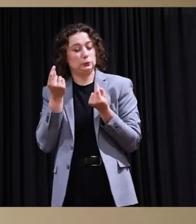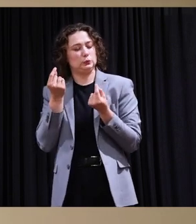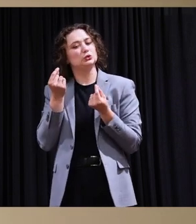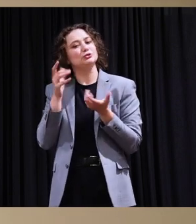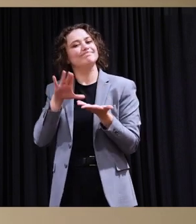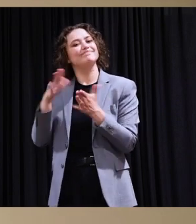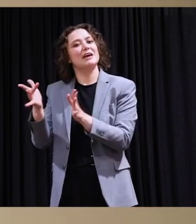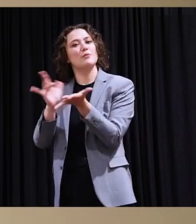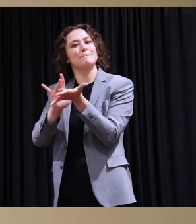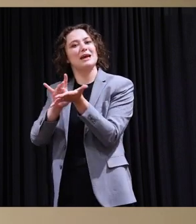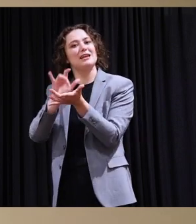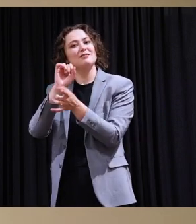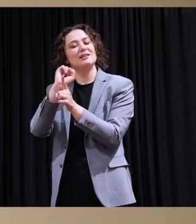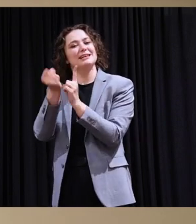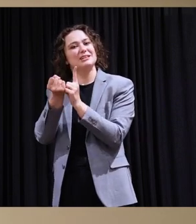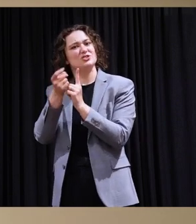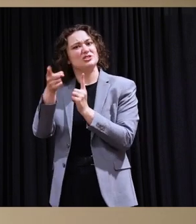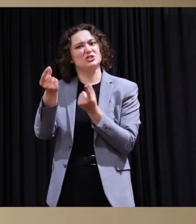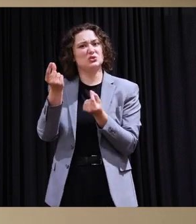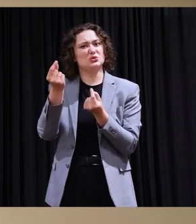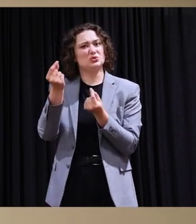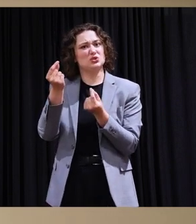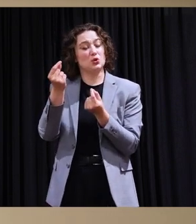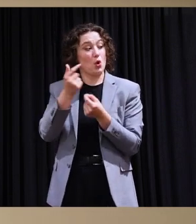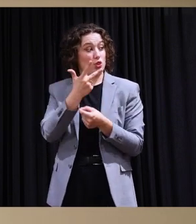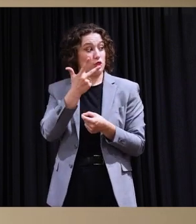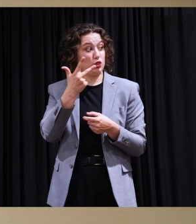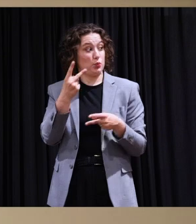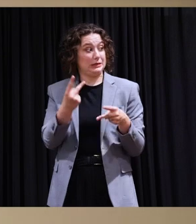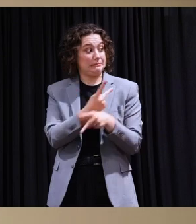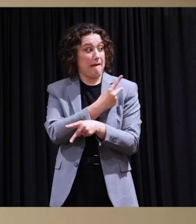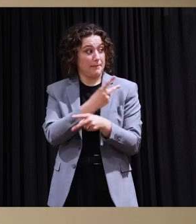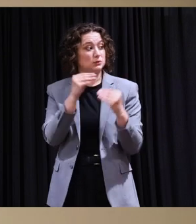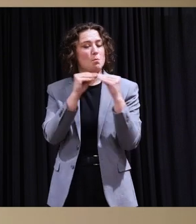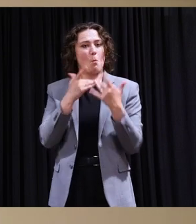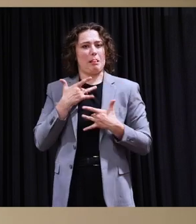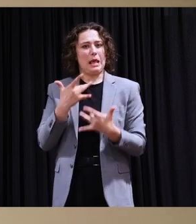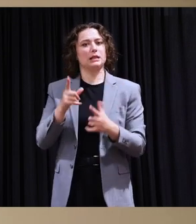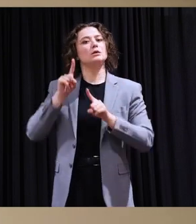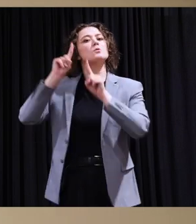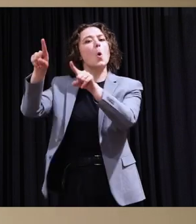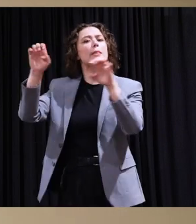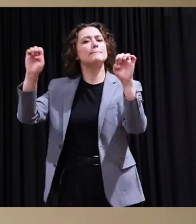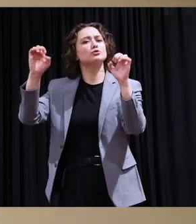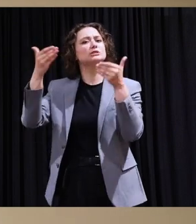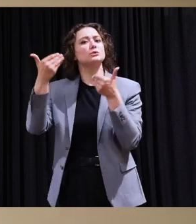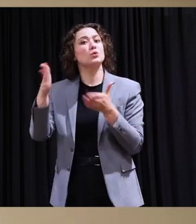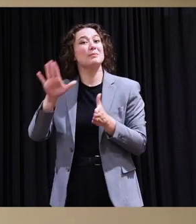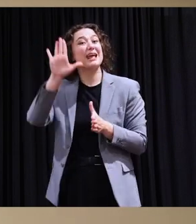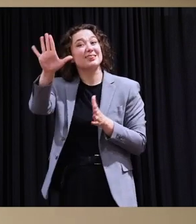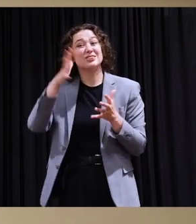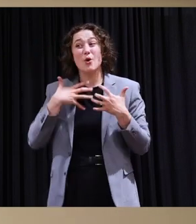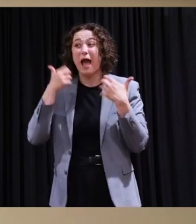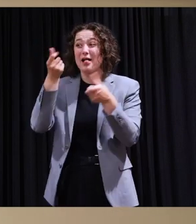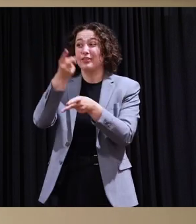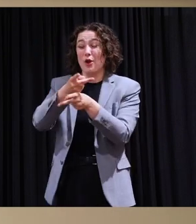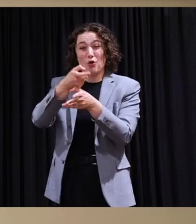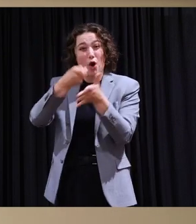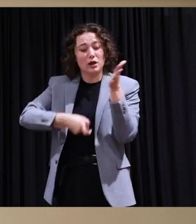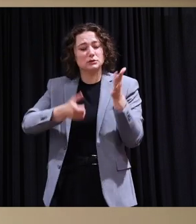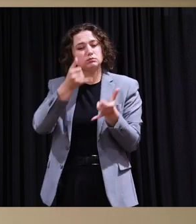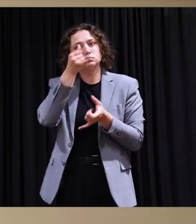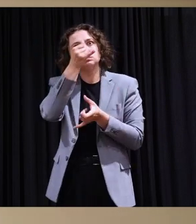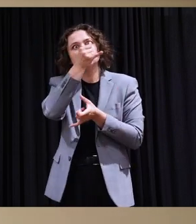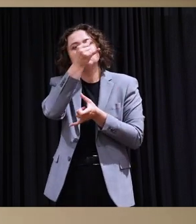3 times more than the average person, and their healthcare costs are through the roof. I mean, it's